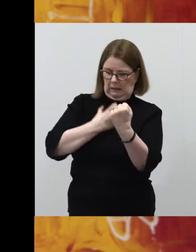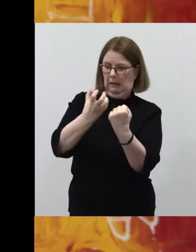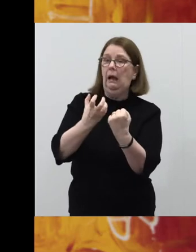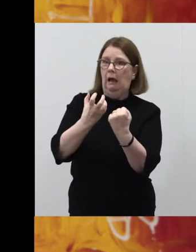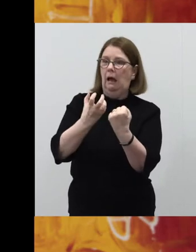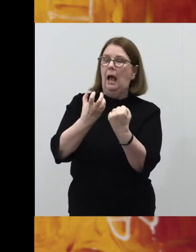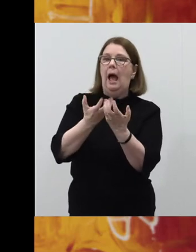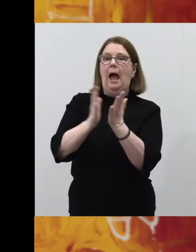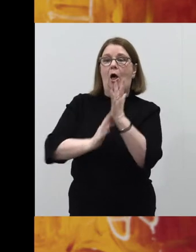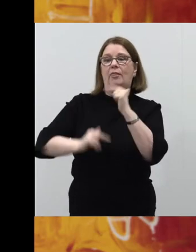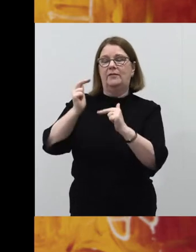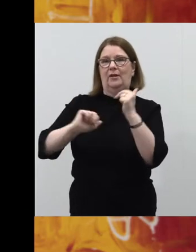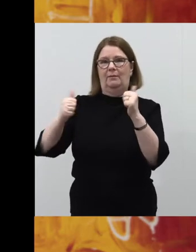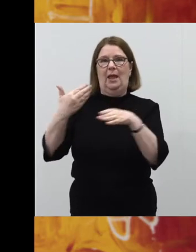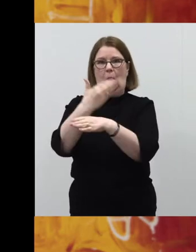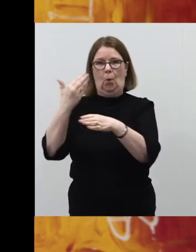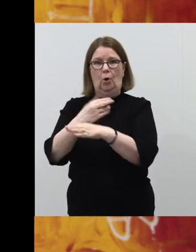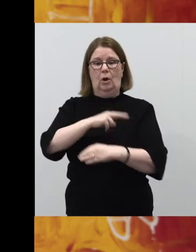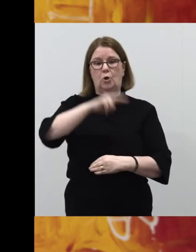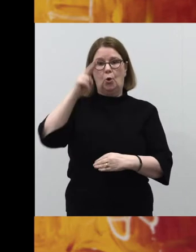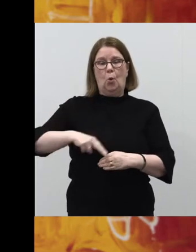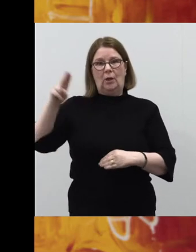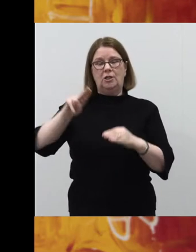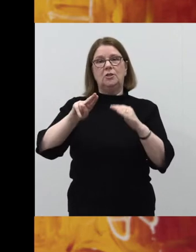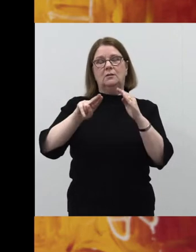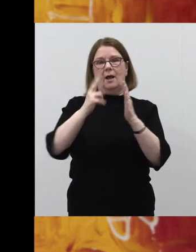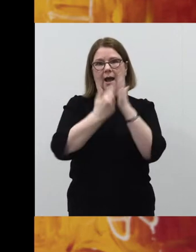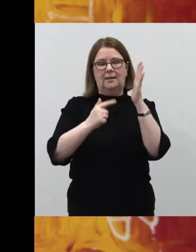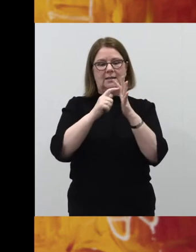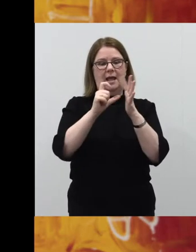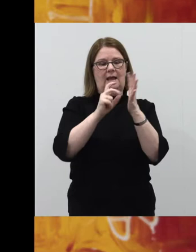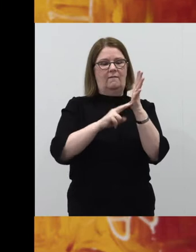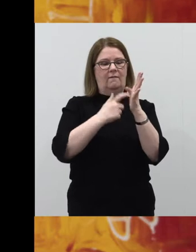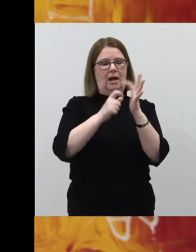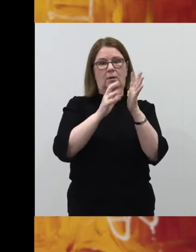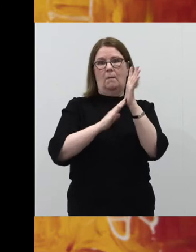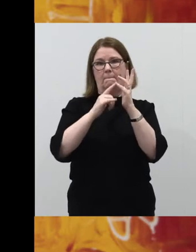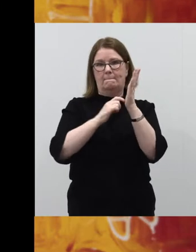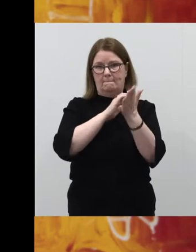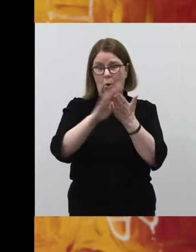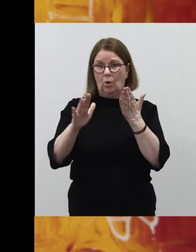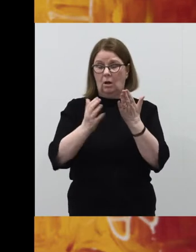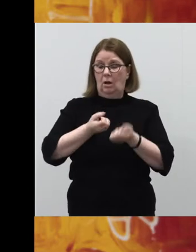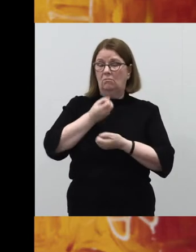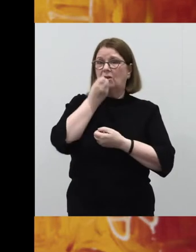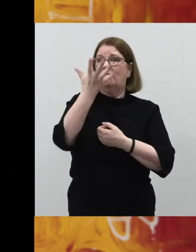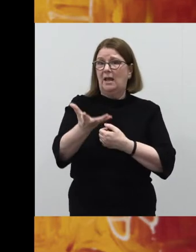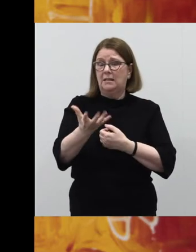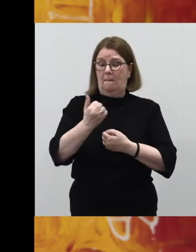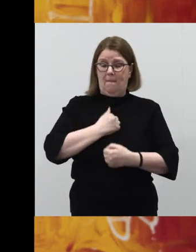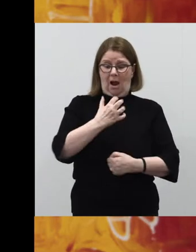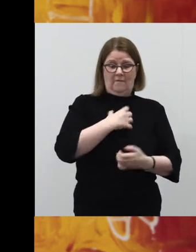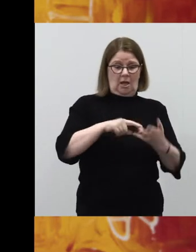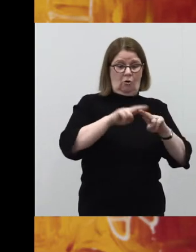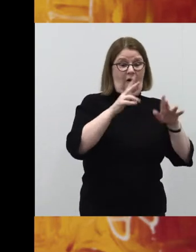anguish to create an artwork suggestive of collective suffering. The way in which Munch dealt with this trauma is indicative of the ways